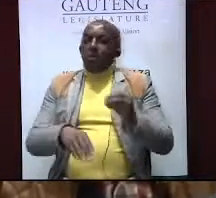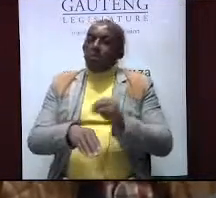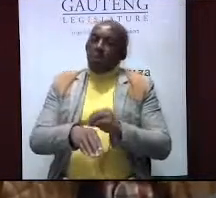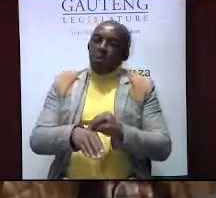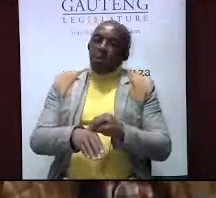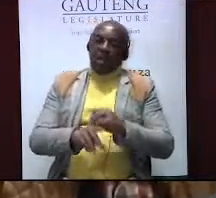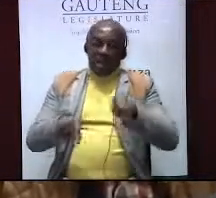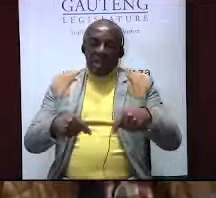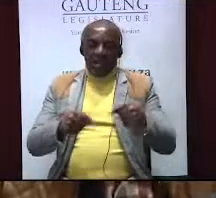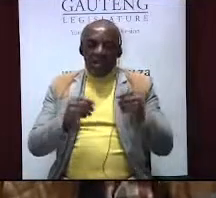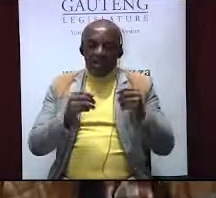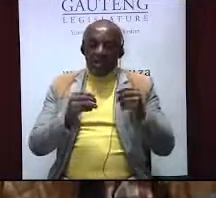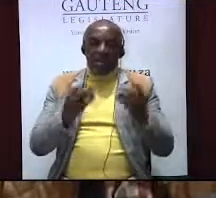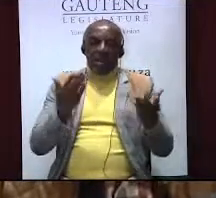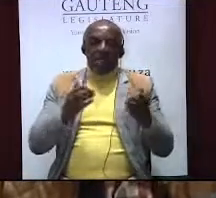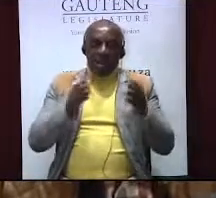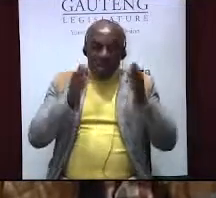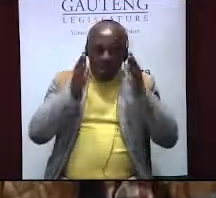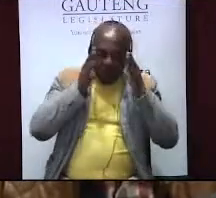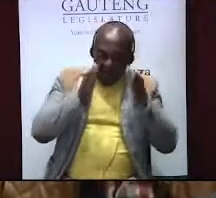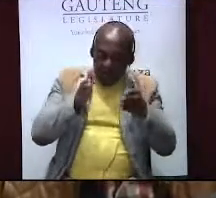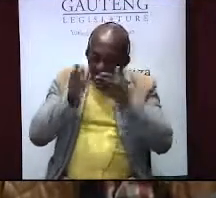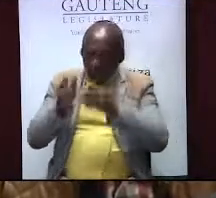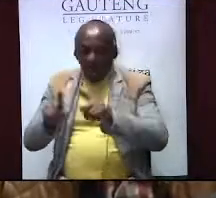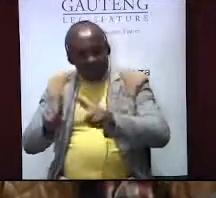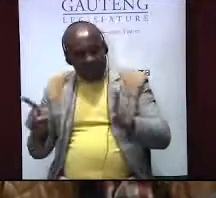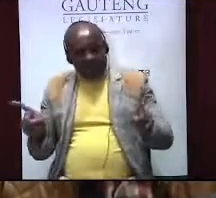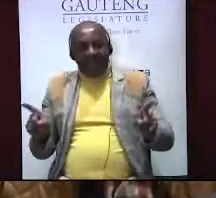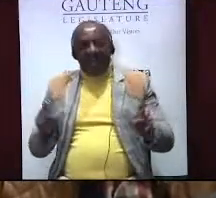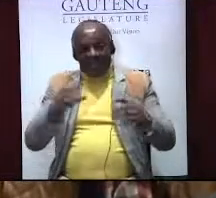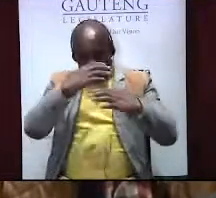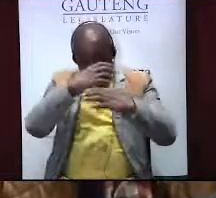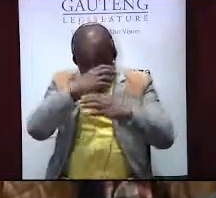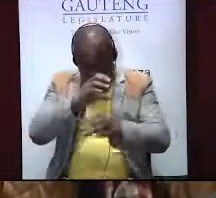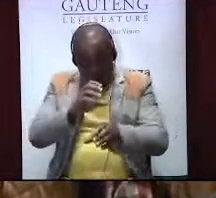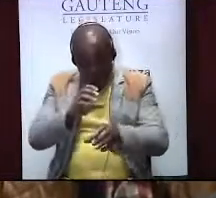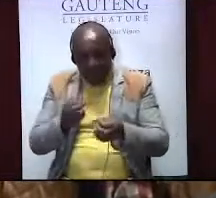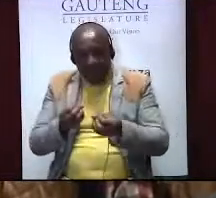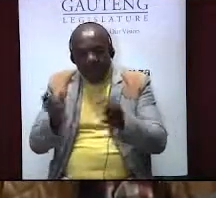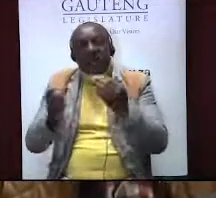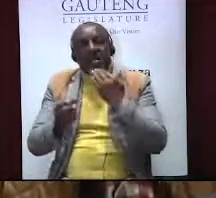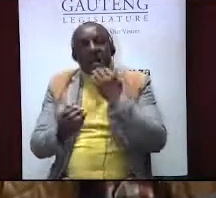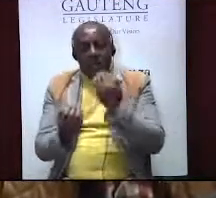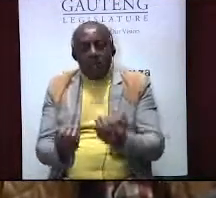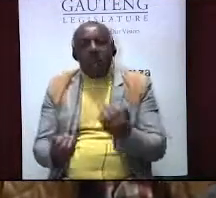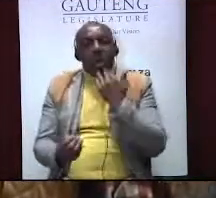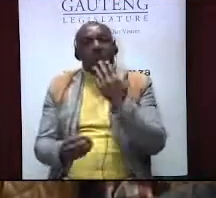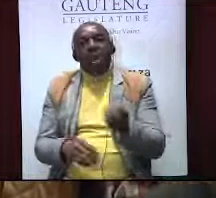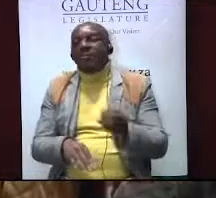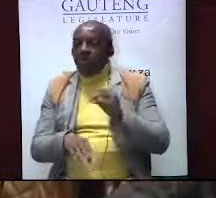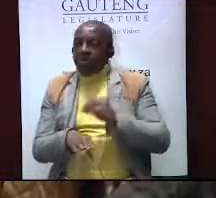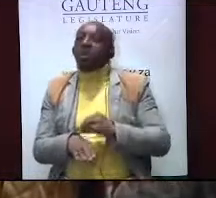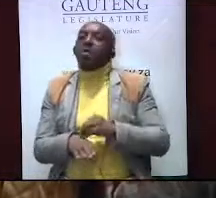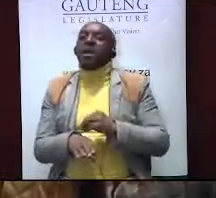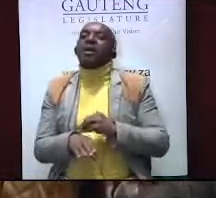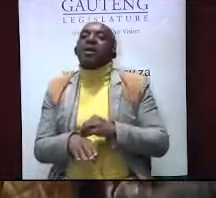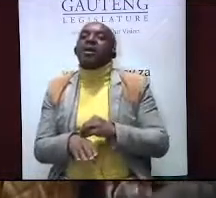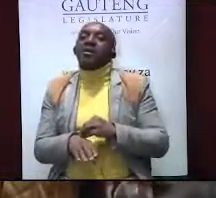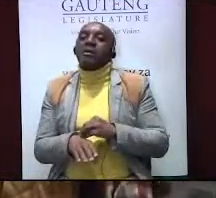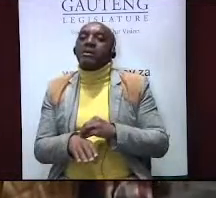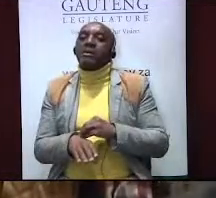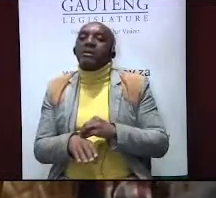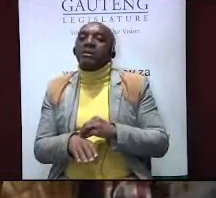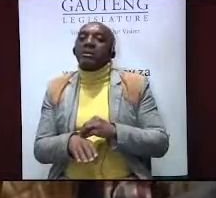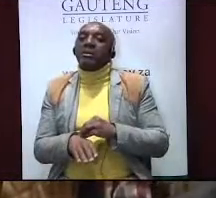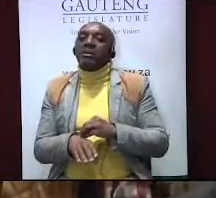few attention tse tshwanang. Attention if yo ngwana o nang le bothata o tshwantseng a thusiwe with immediate